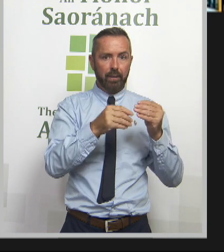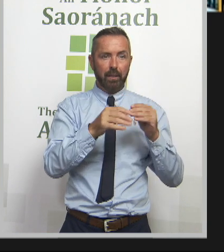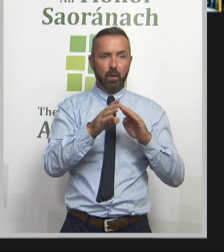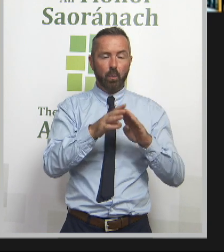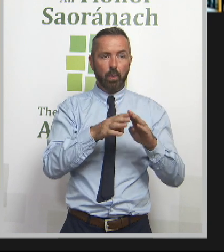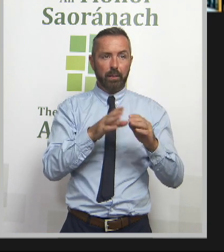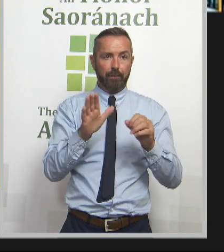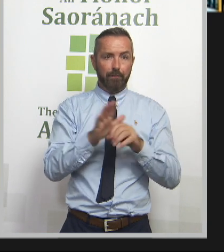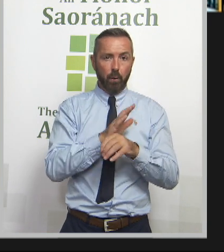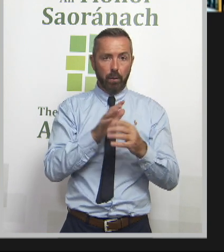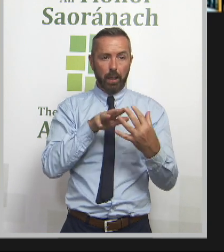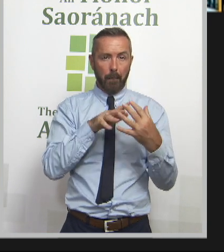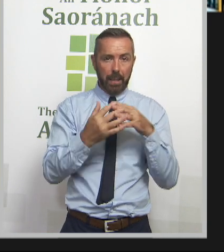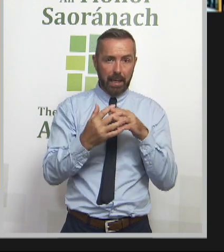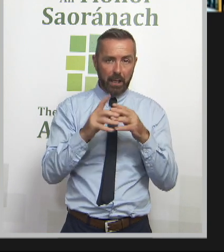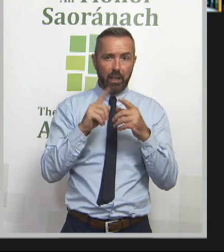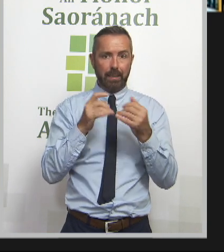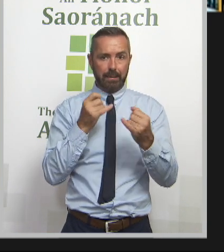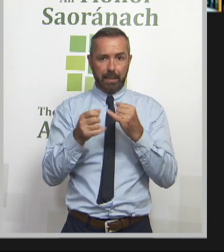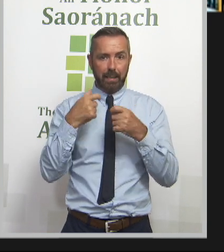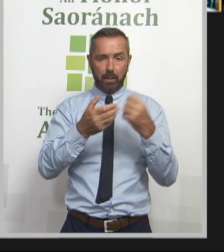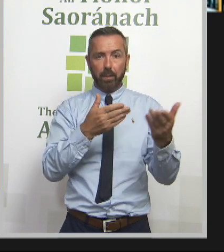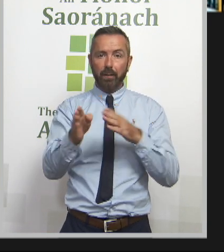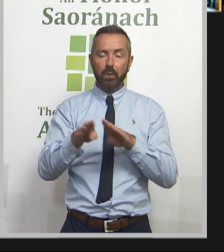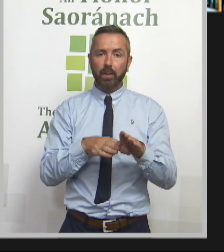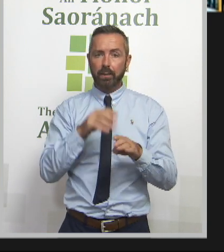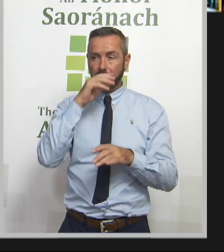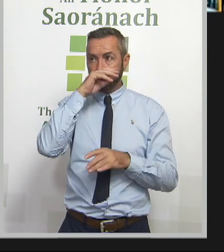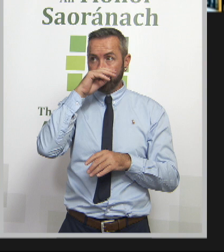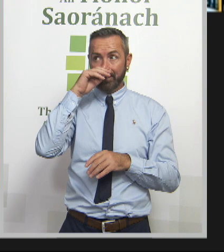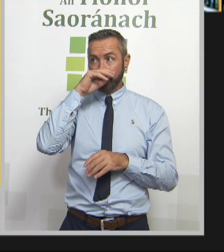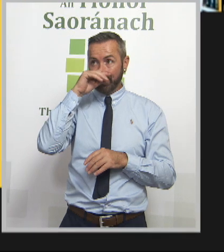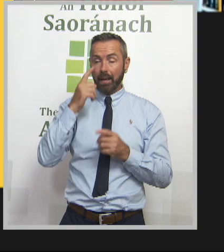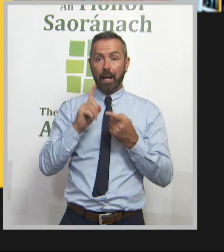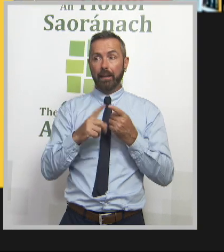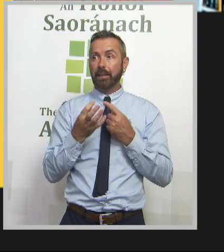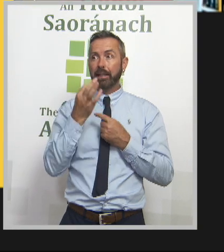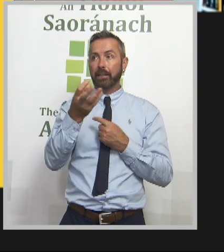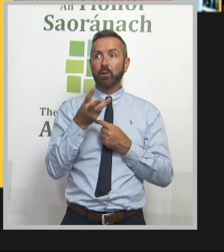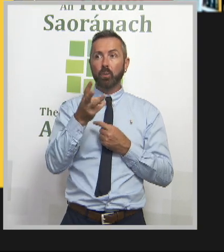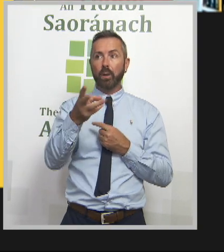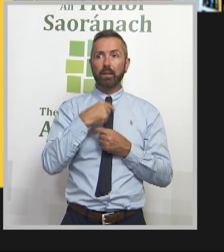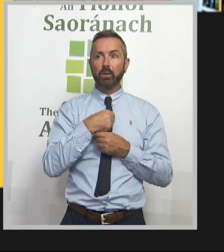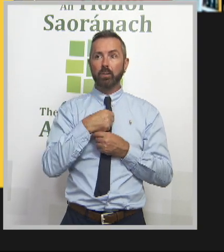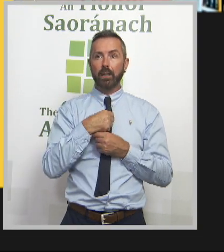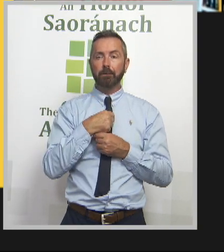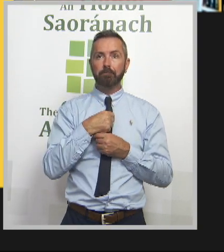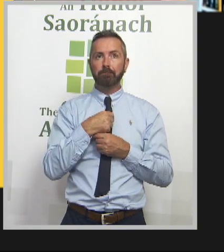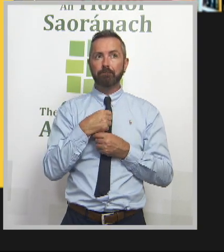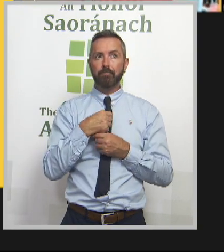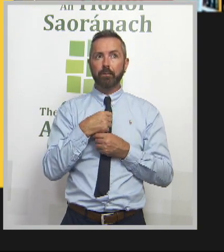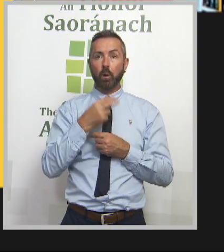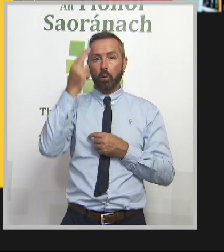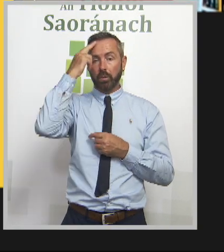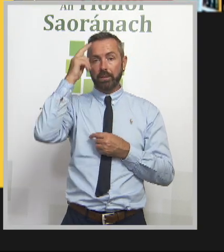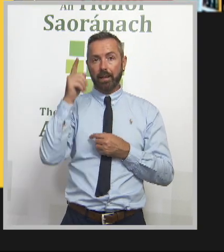what you're being provided with, give you some frames to put that into. So I'm going to dive in, just